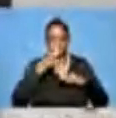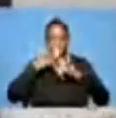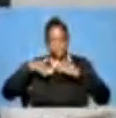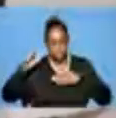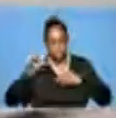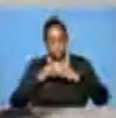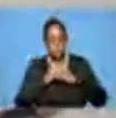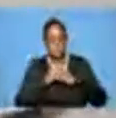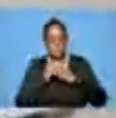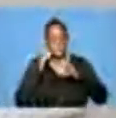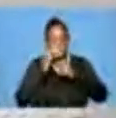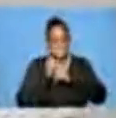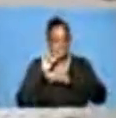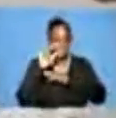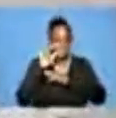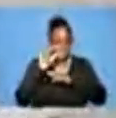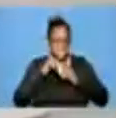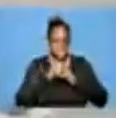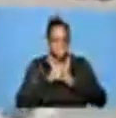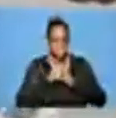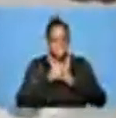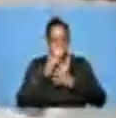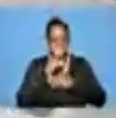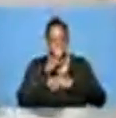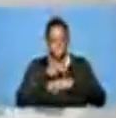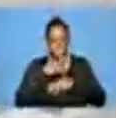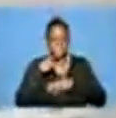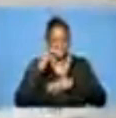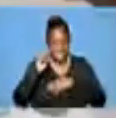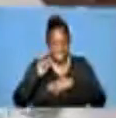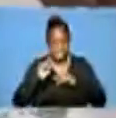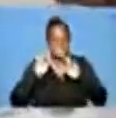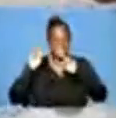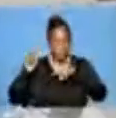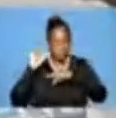try to get on the flight. So the woman say, you could get on. Then I get on.